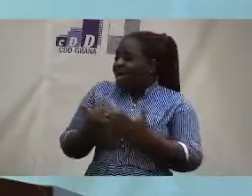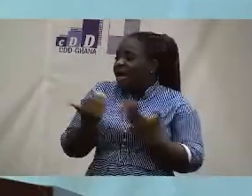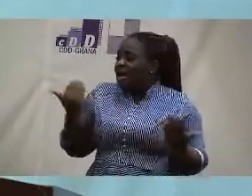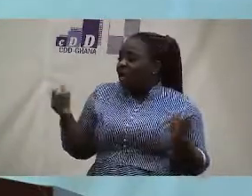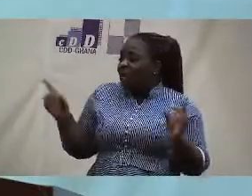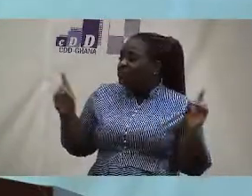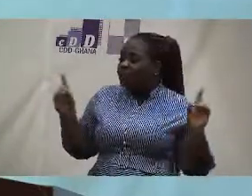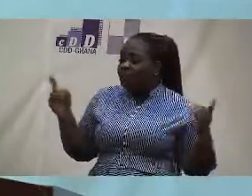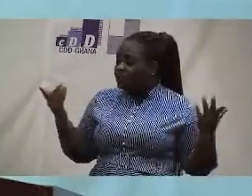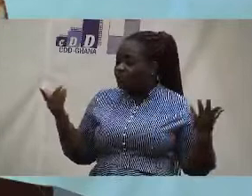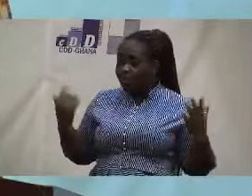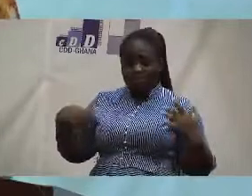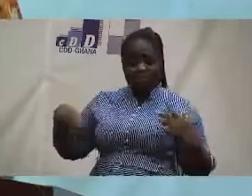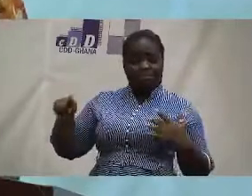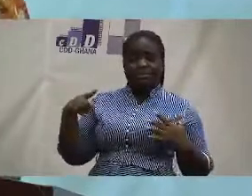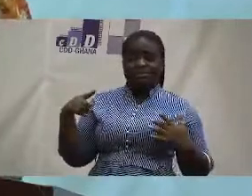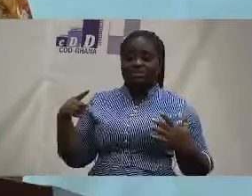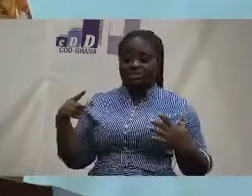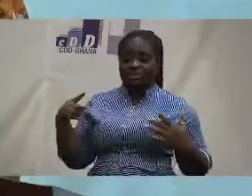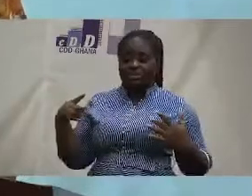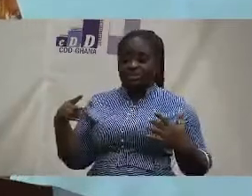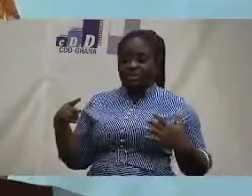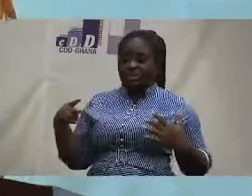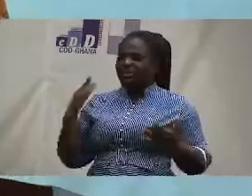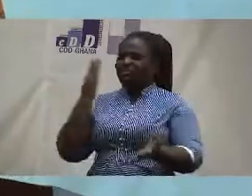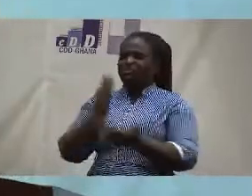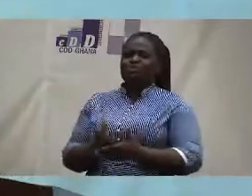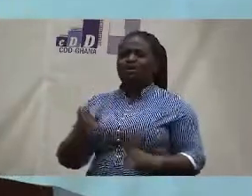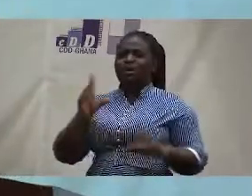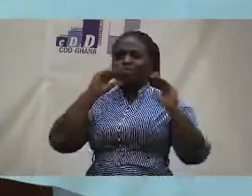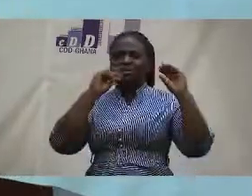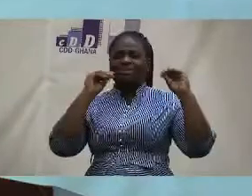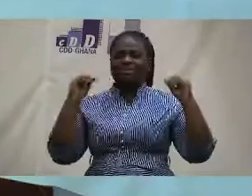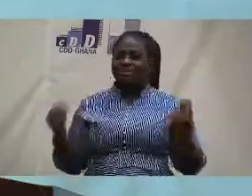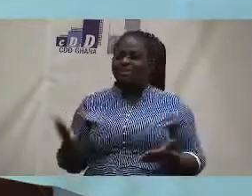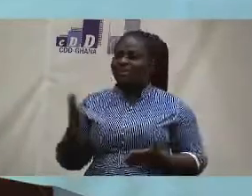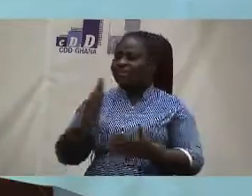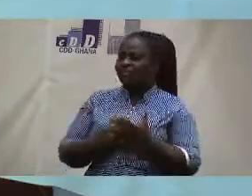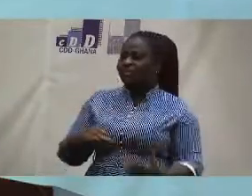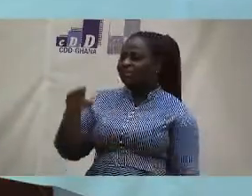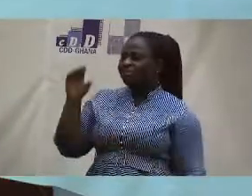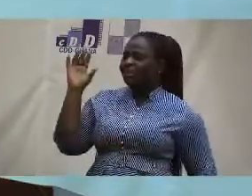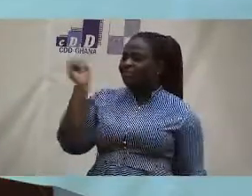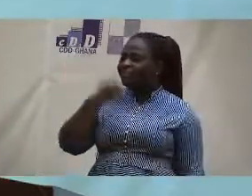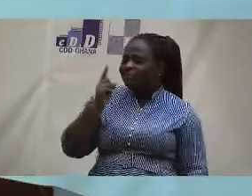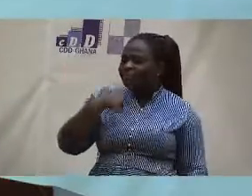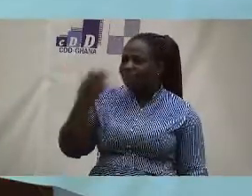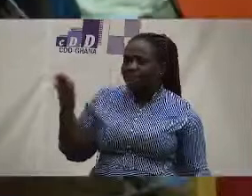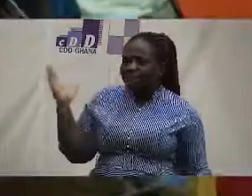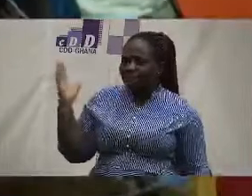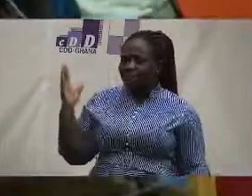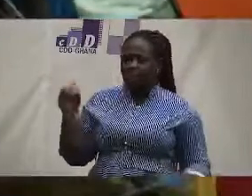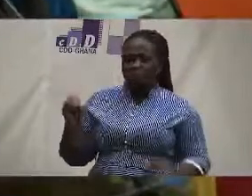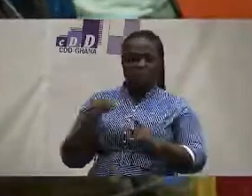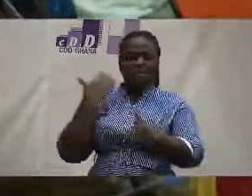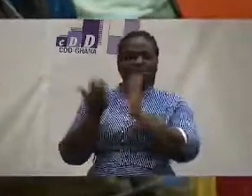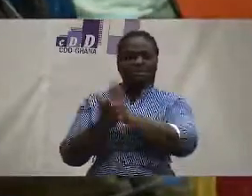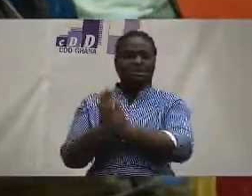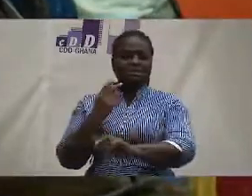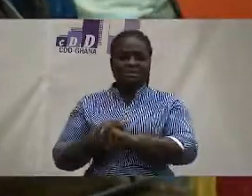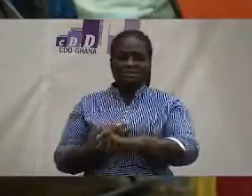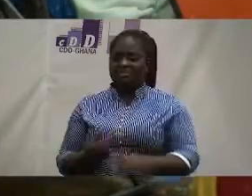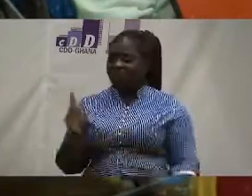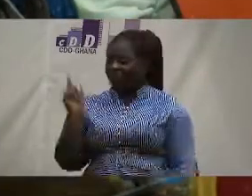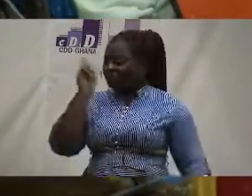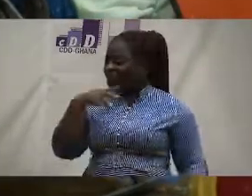act from this and stop talking about sorting facts from fiction being difficult or making it really about